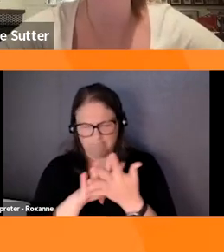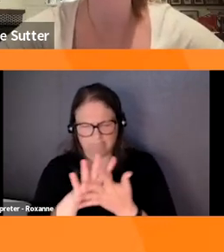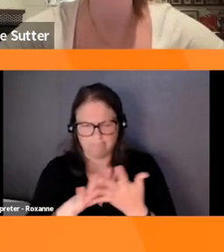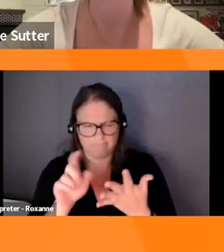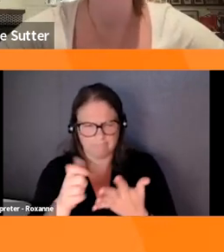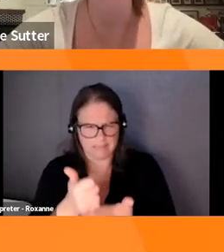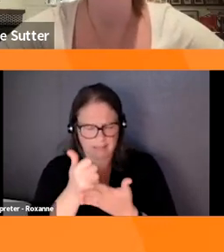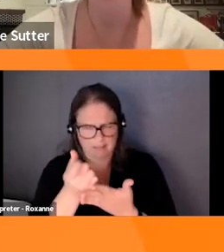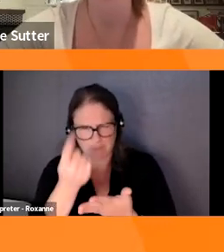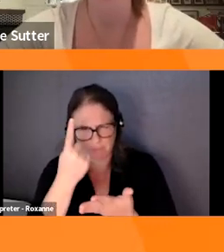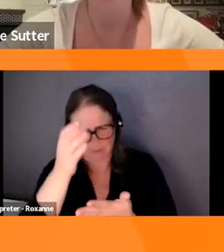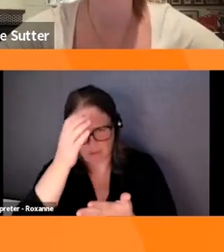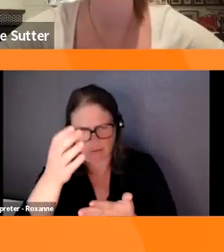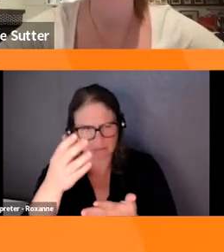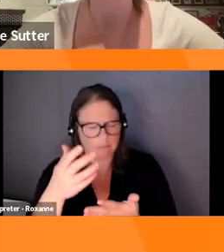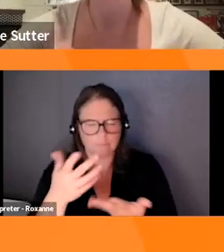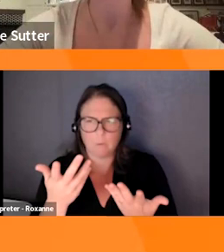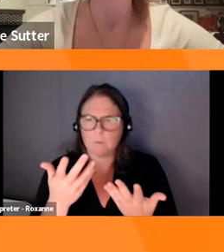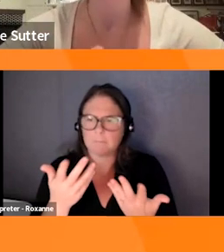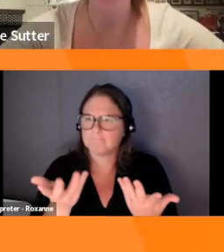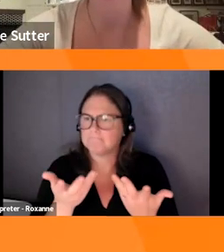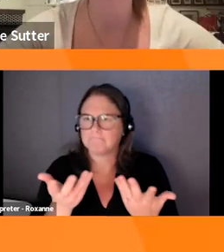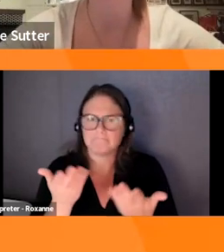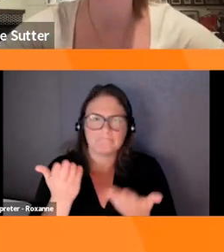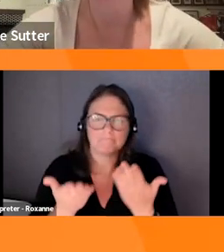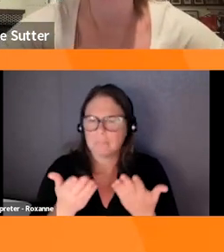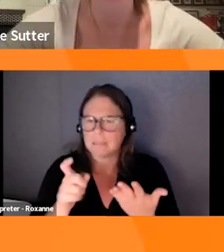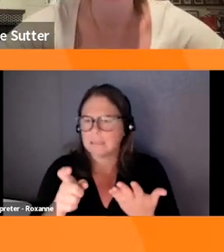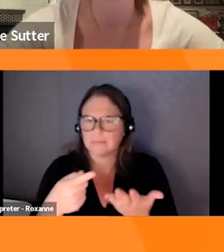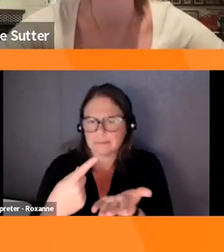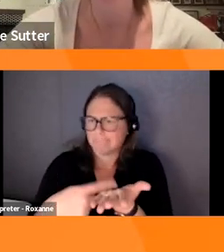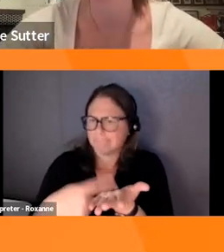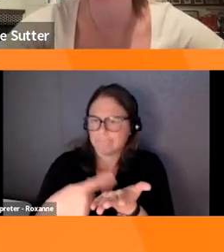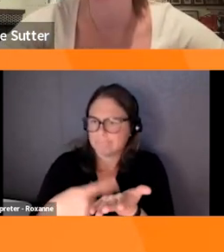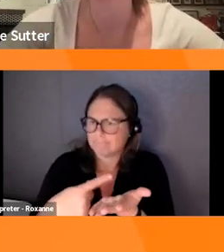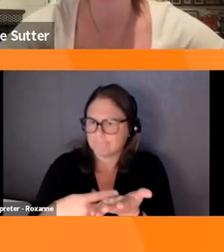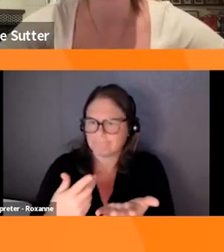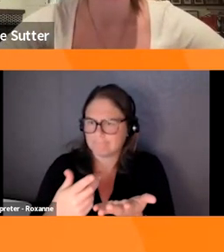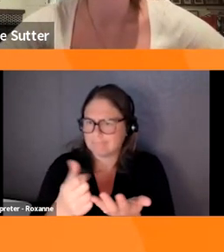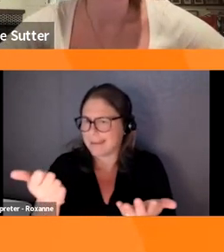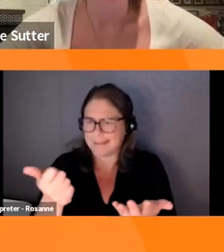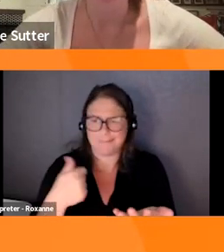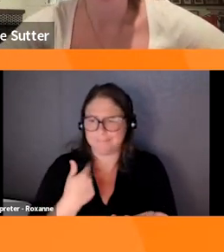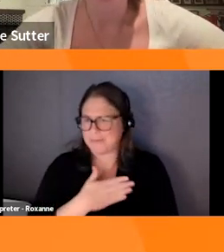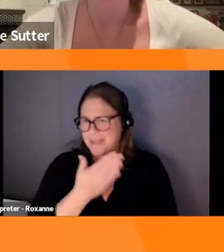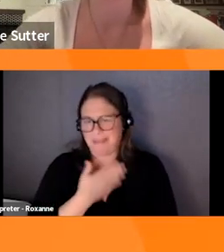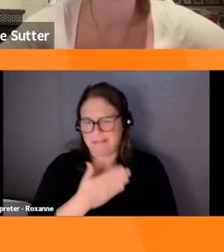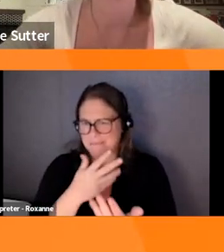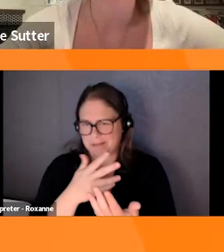understand or need a little bit of chat about different things. We're always here to book a